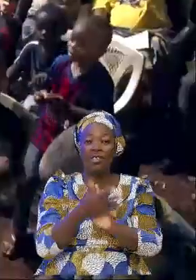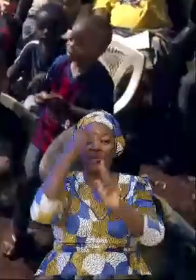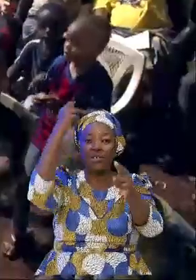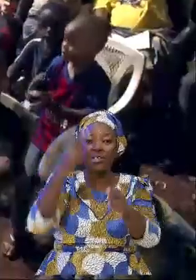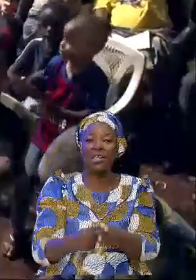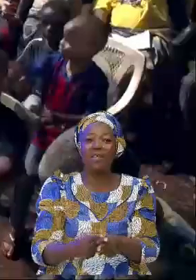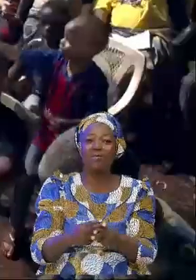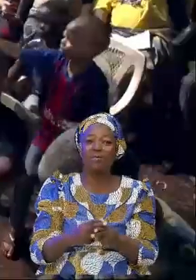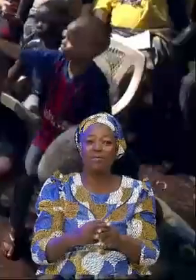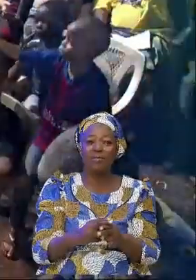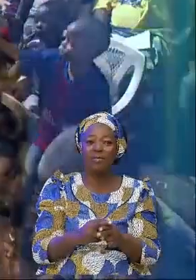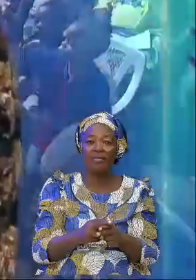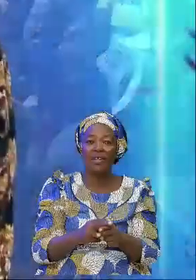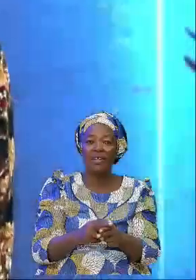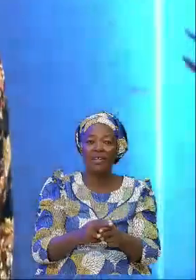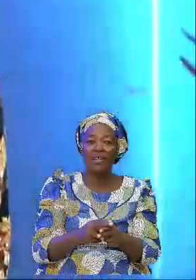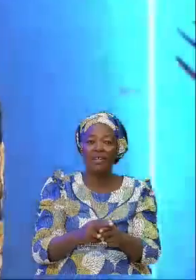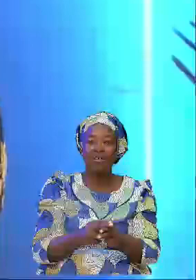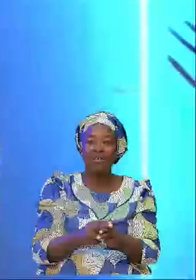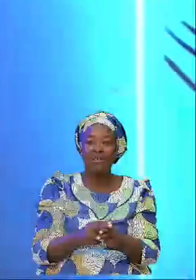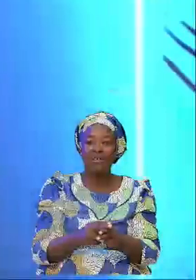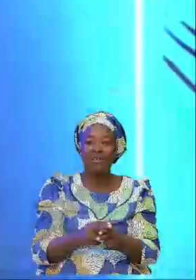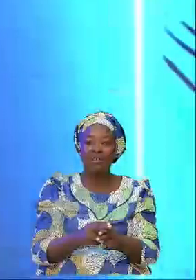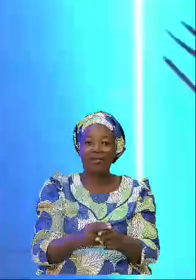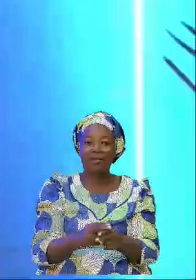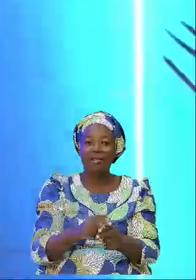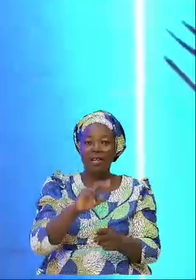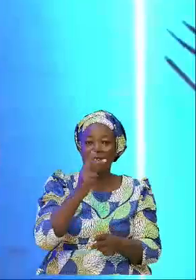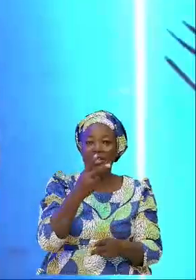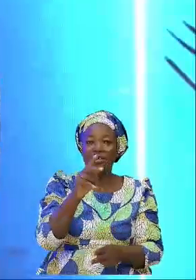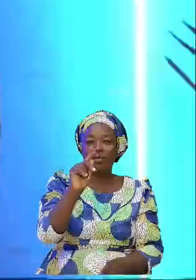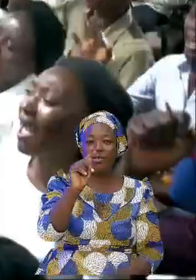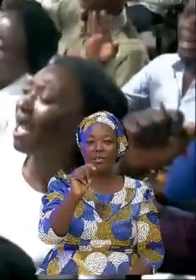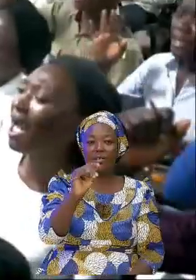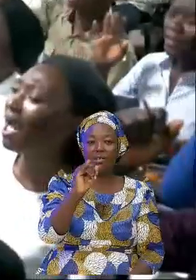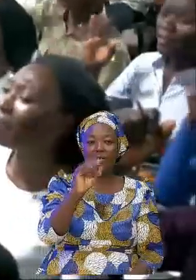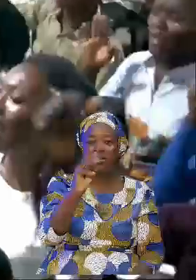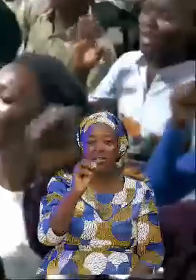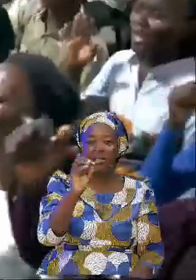The Lord confirm it in your life in Jesus' name.